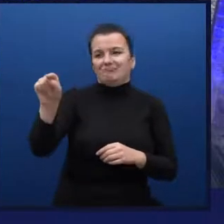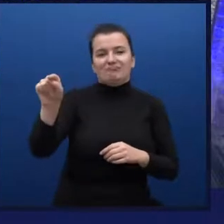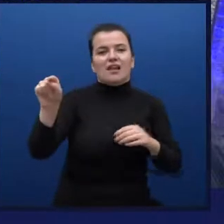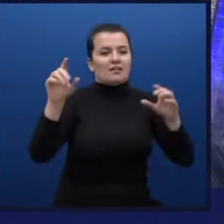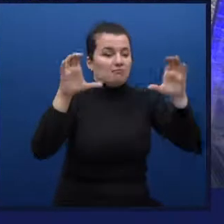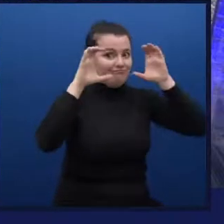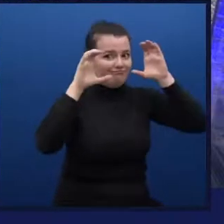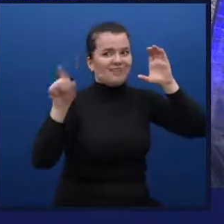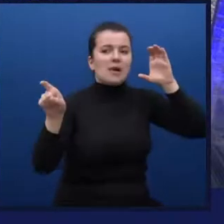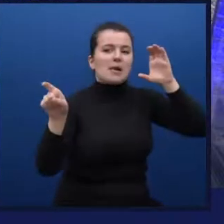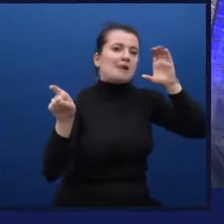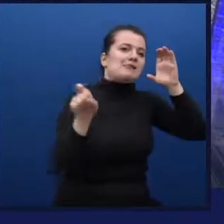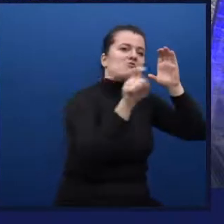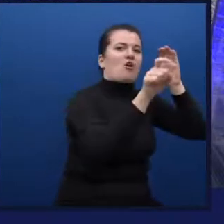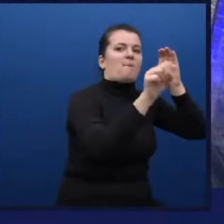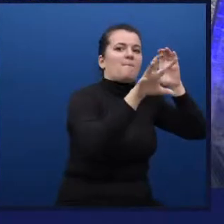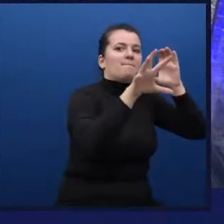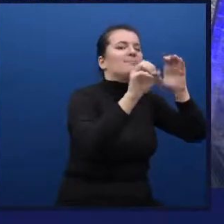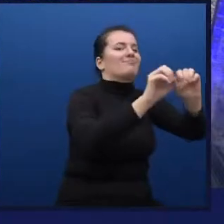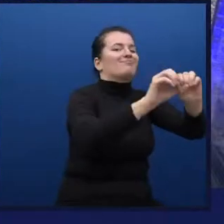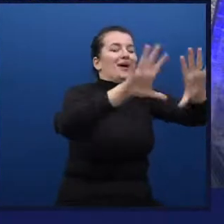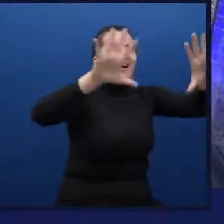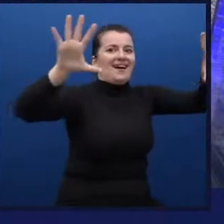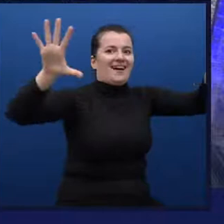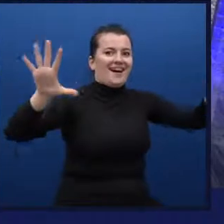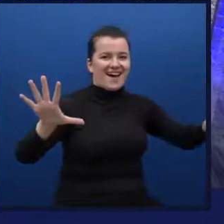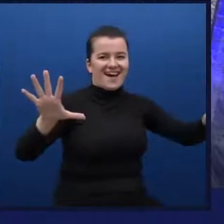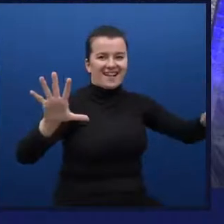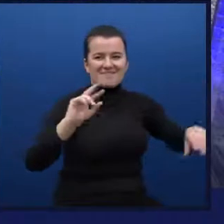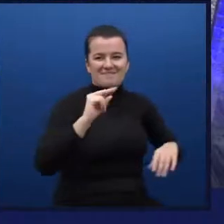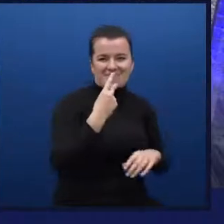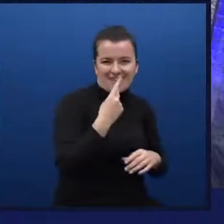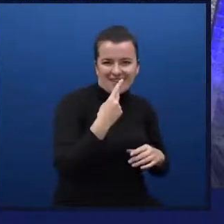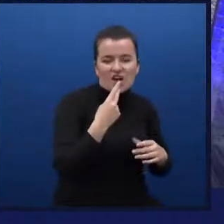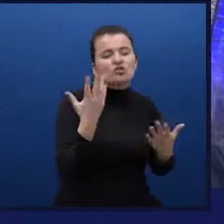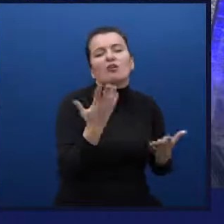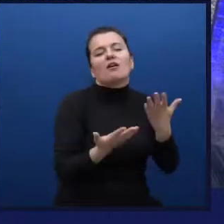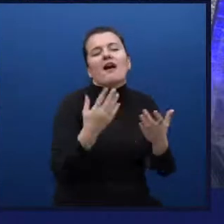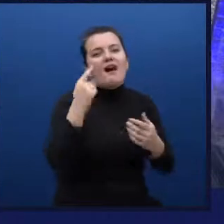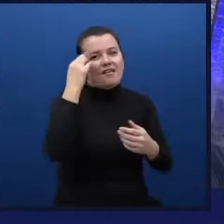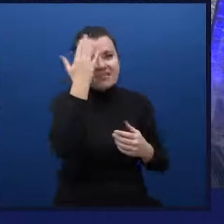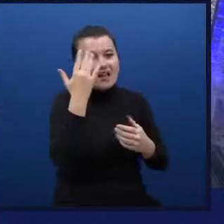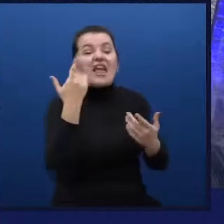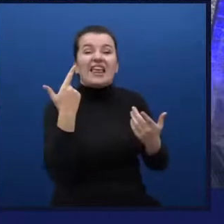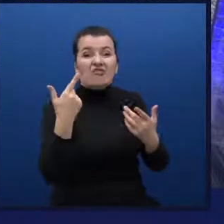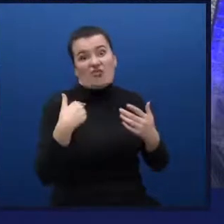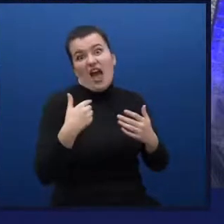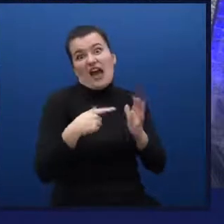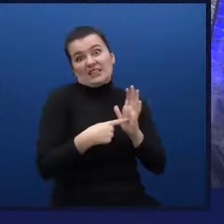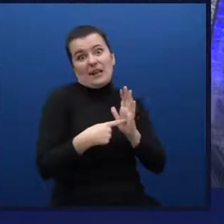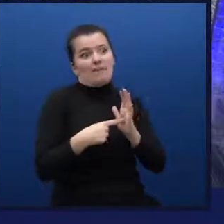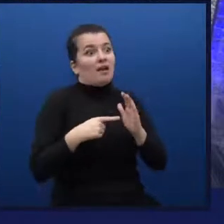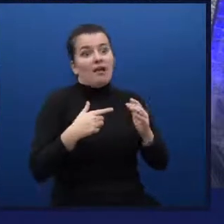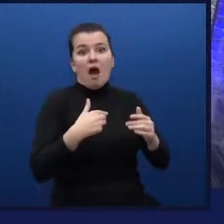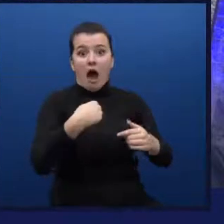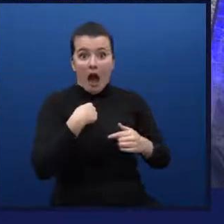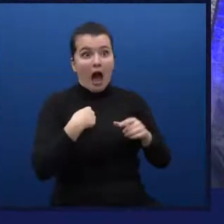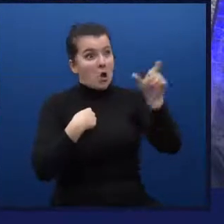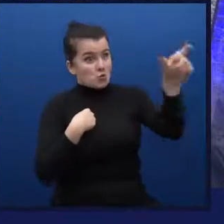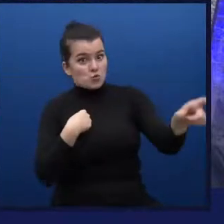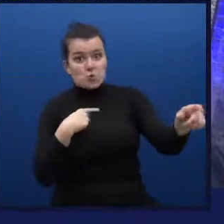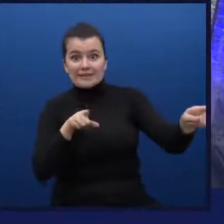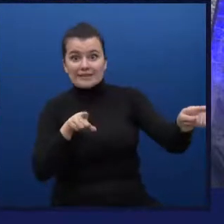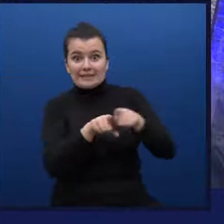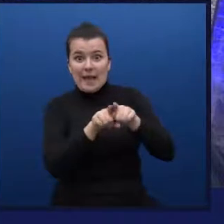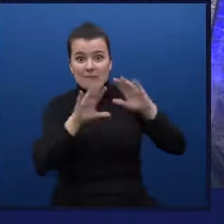personalized. Again, if it's a shared virtual reality space, then we probably have to think about the other people. But if it's our own version of the office, and that's the great